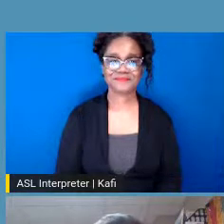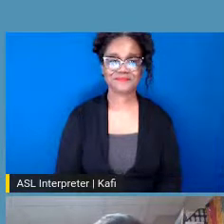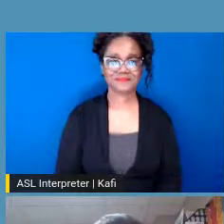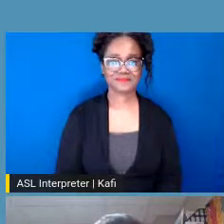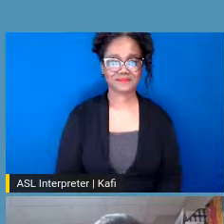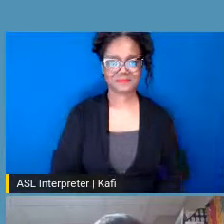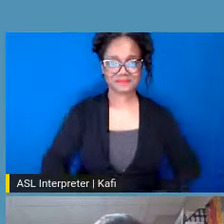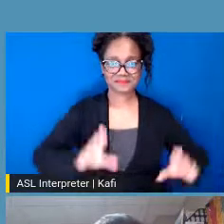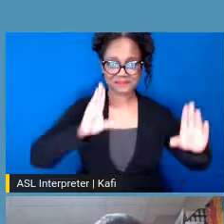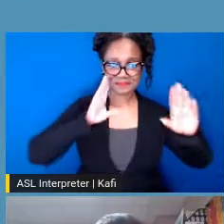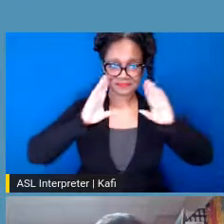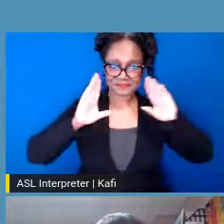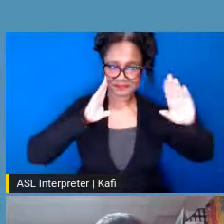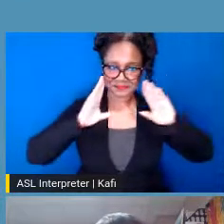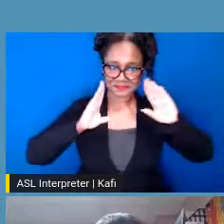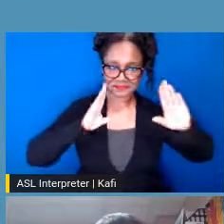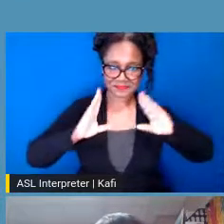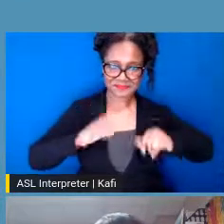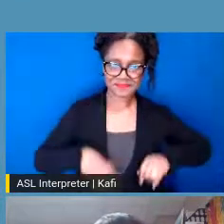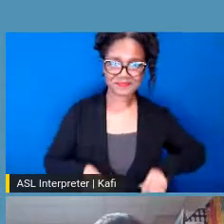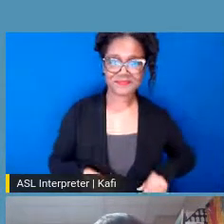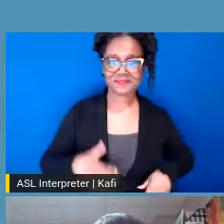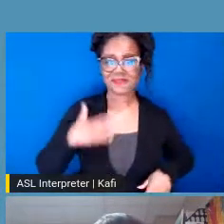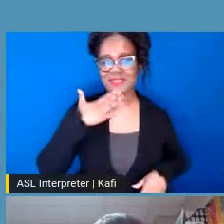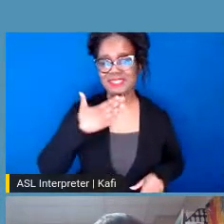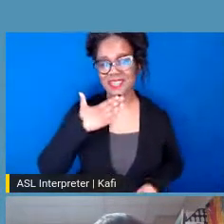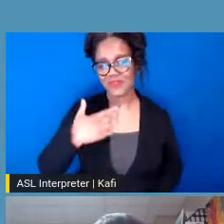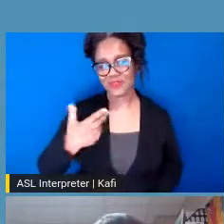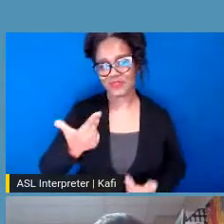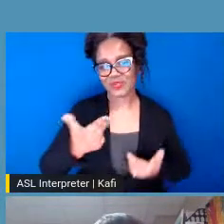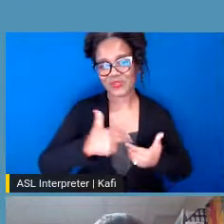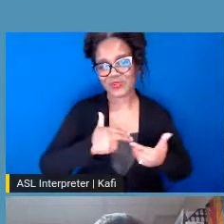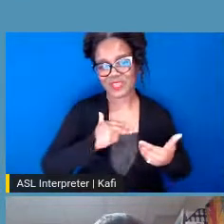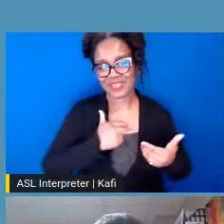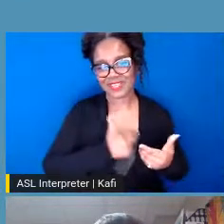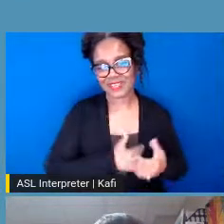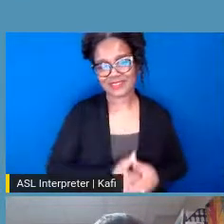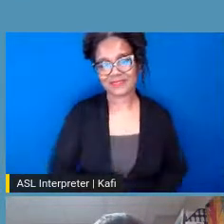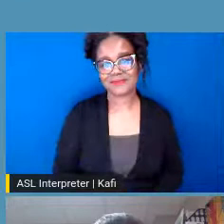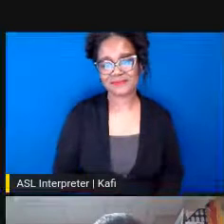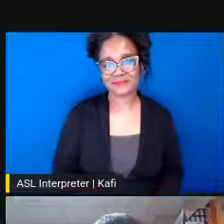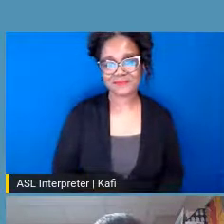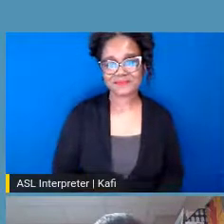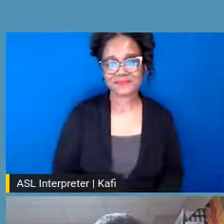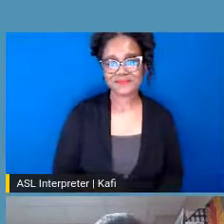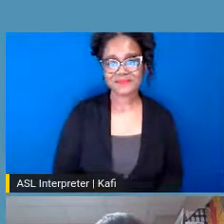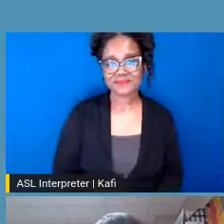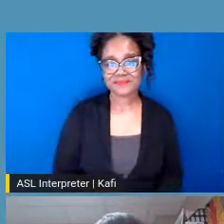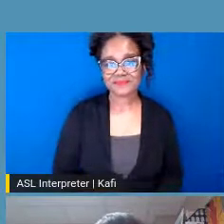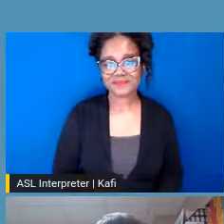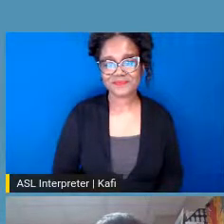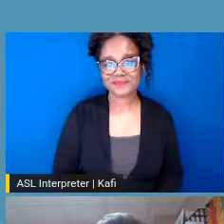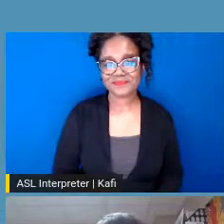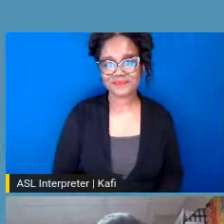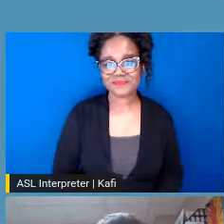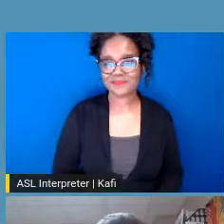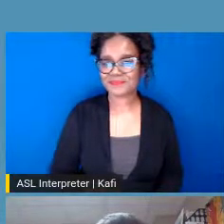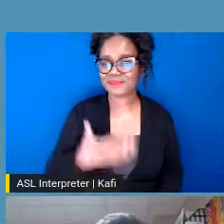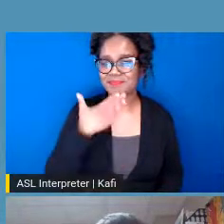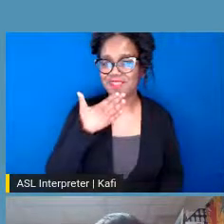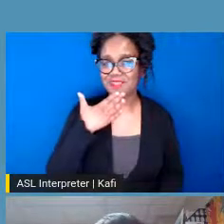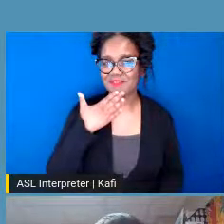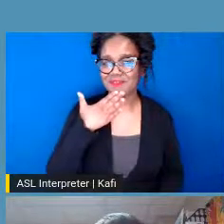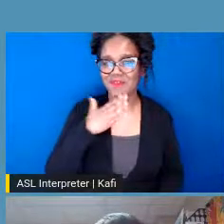Hi, everyone. Thank you for attending, and thank you to all at the Museum Learning